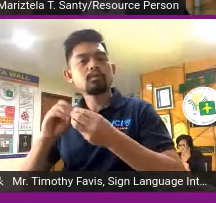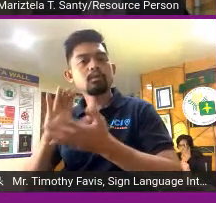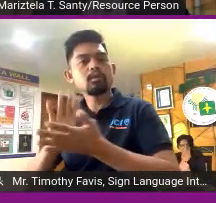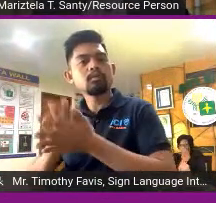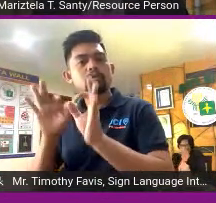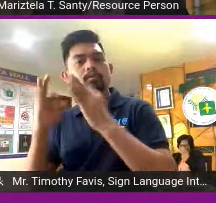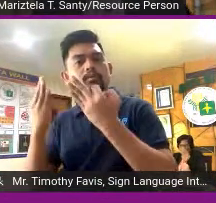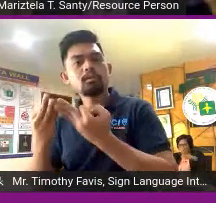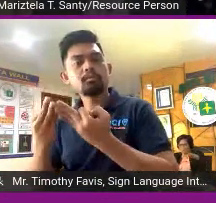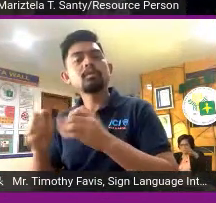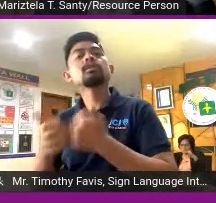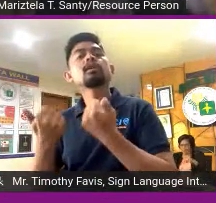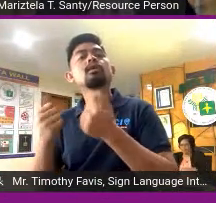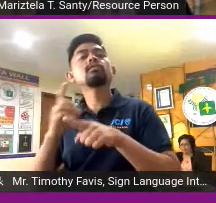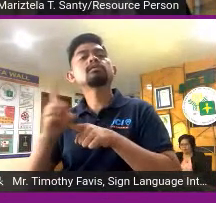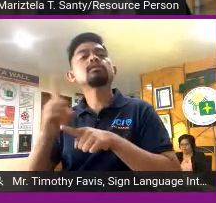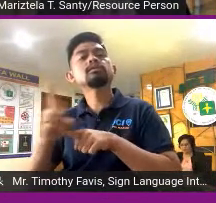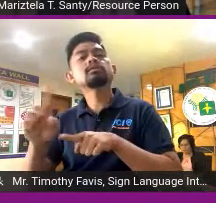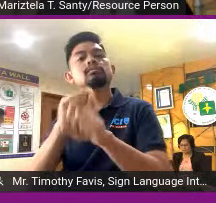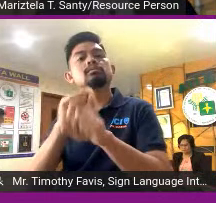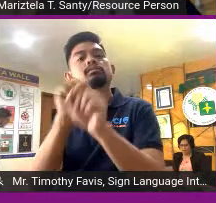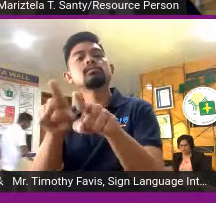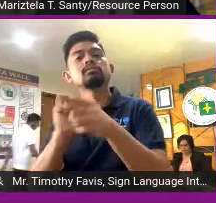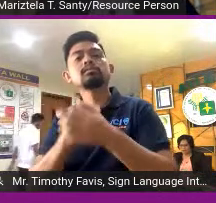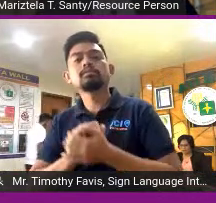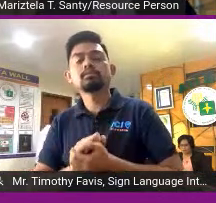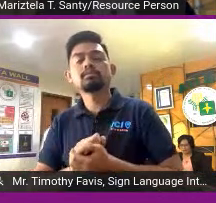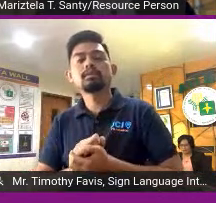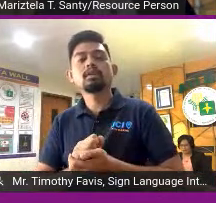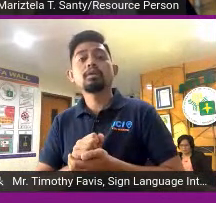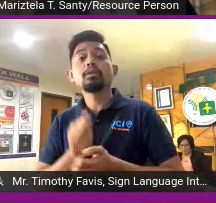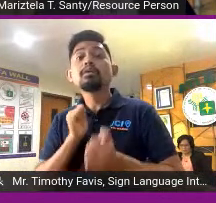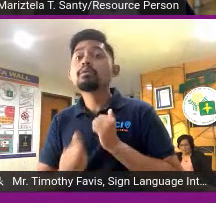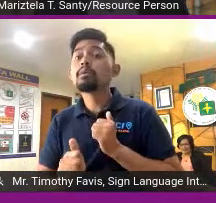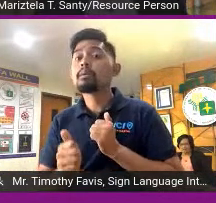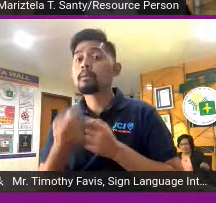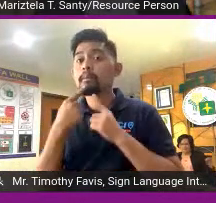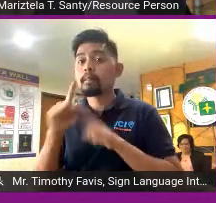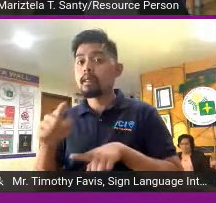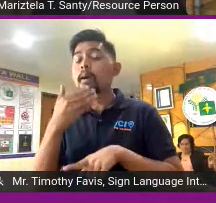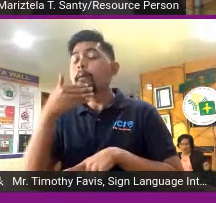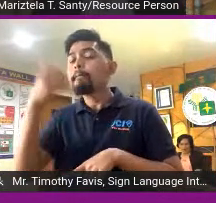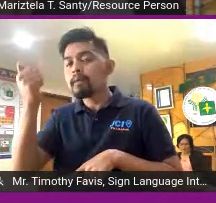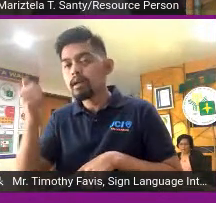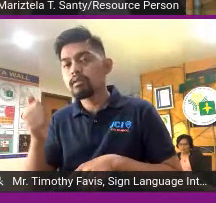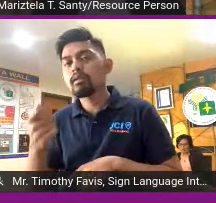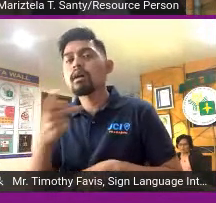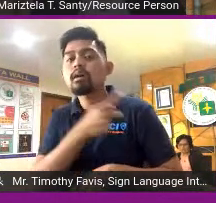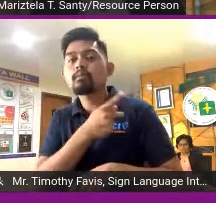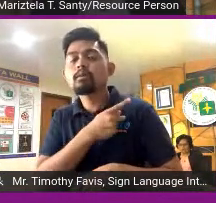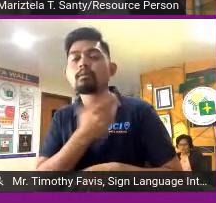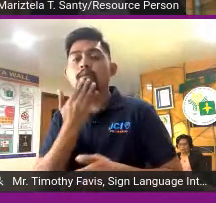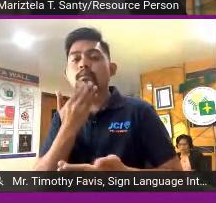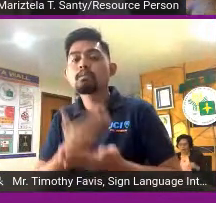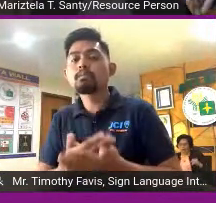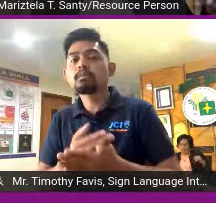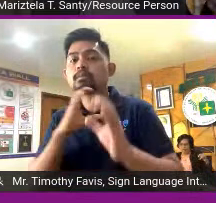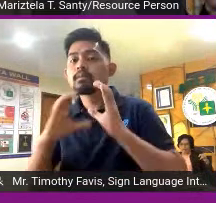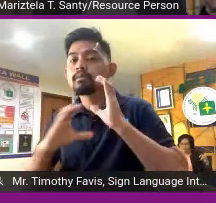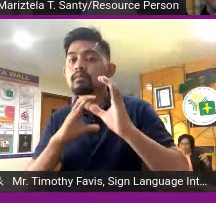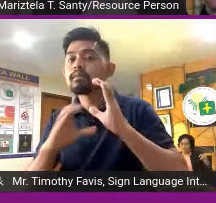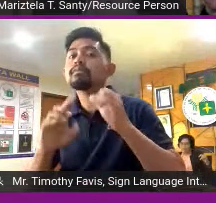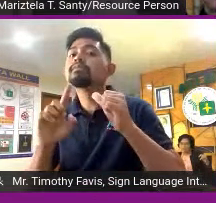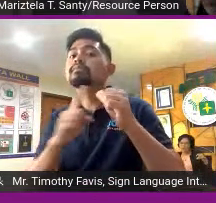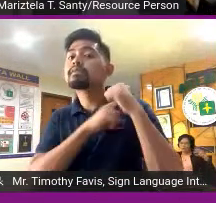family or among the members of the family or your spouse, nagkakamali yung pag-aano mo or